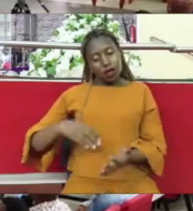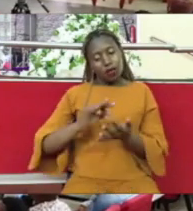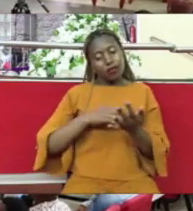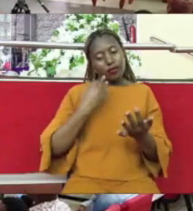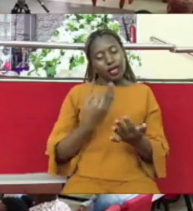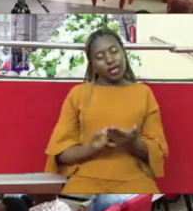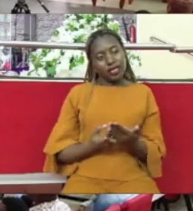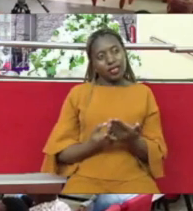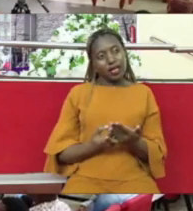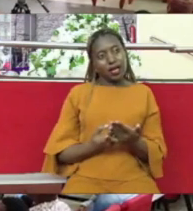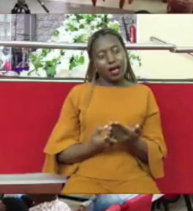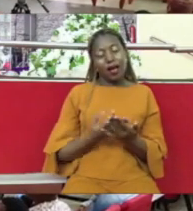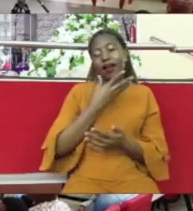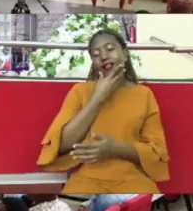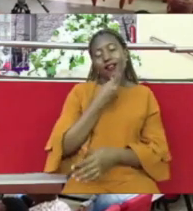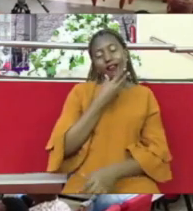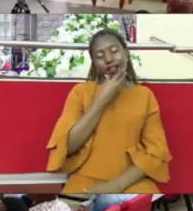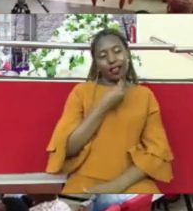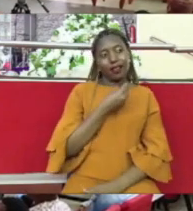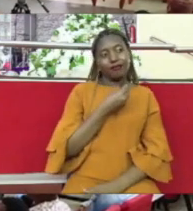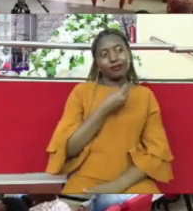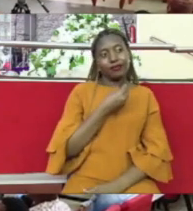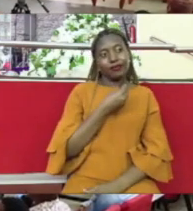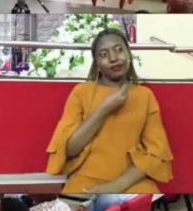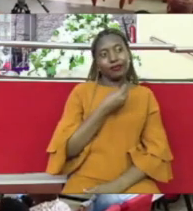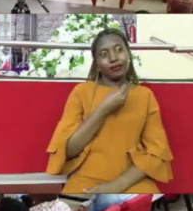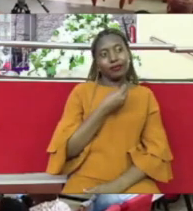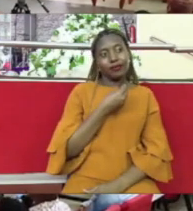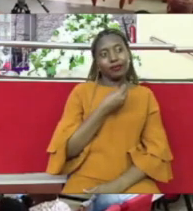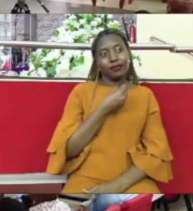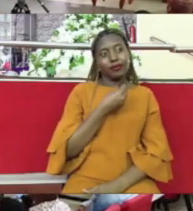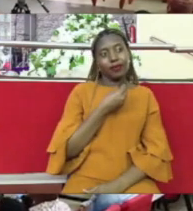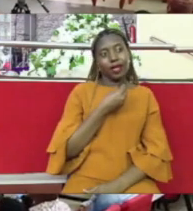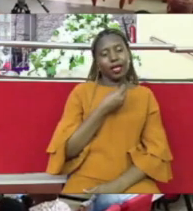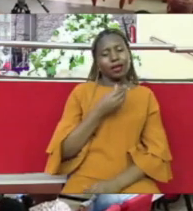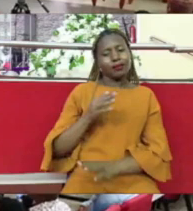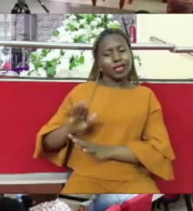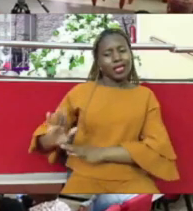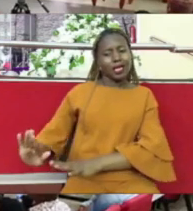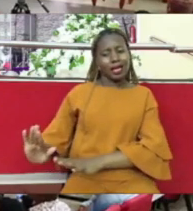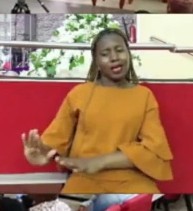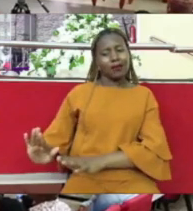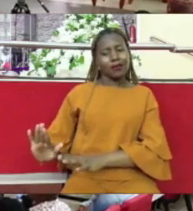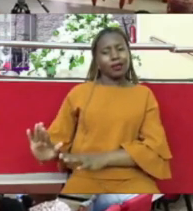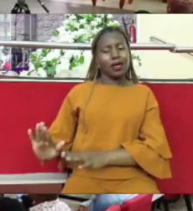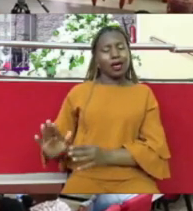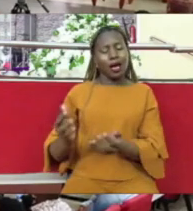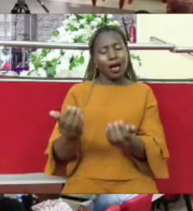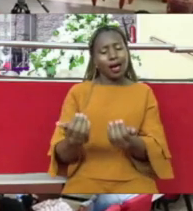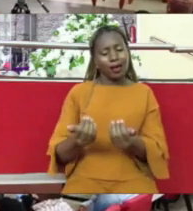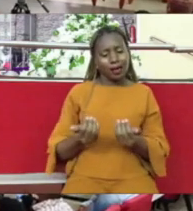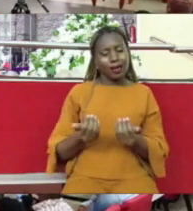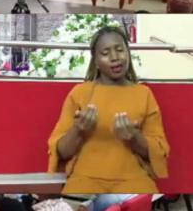as a father, kushindwa kwake kama baba, left a vulnerable woman. Kukamwacha mwanadada ambaye alikuwa